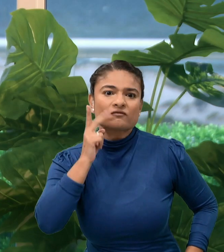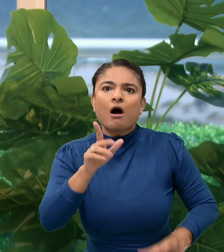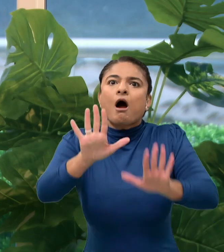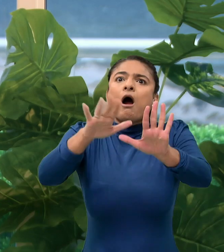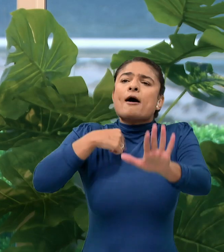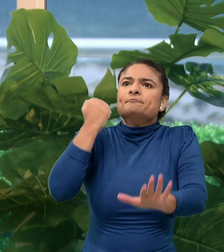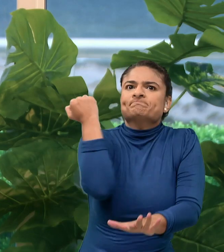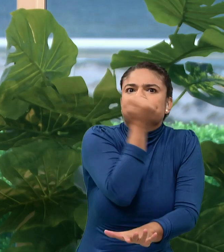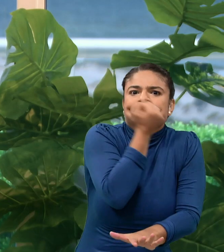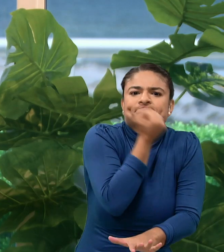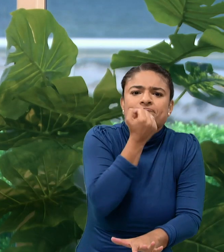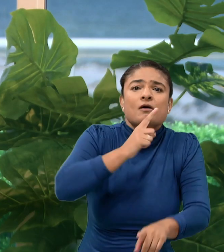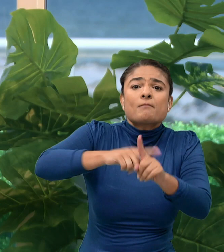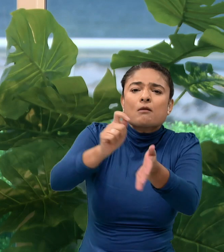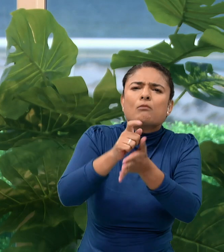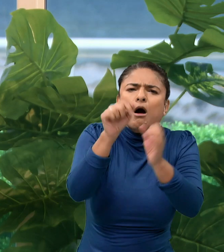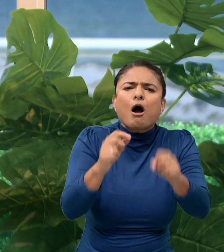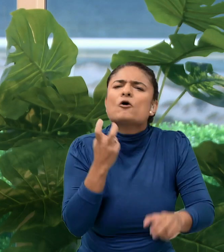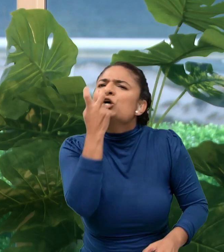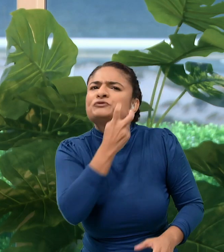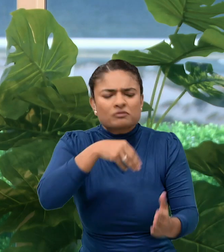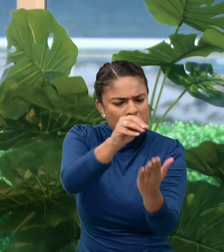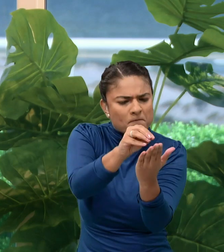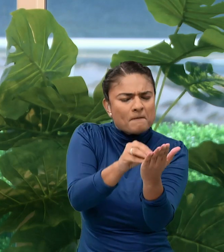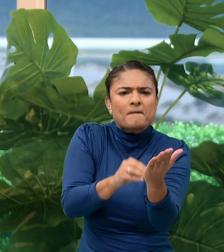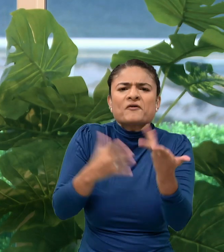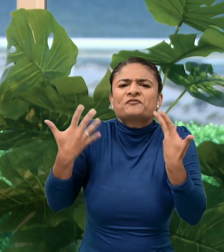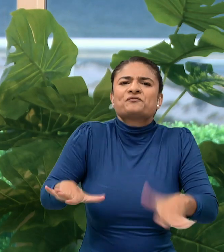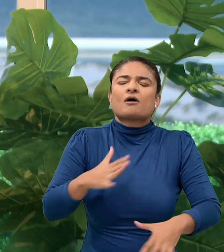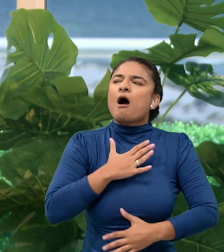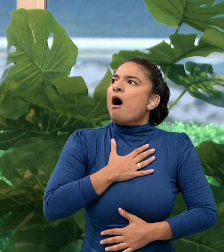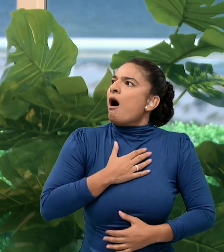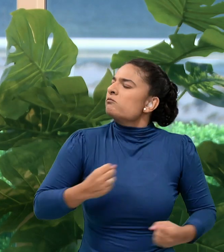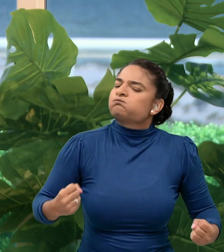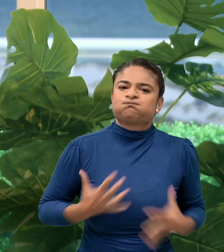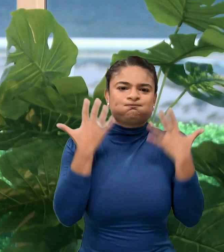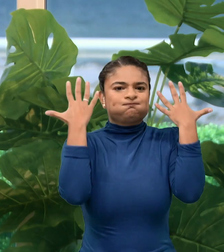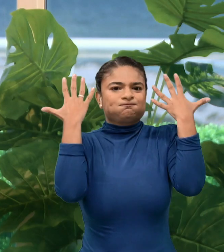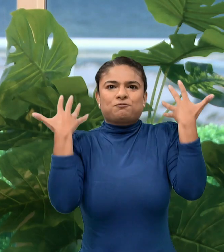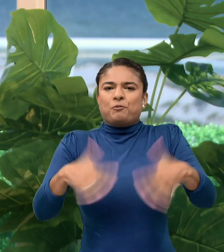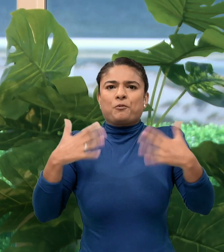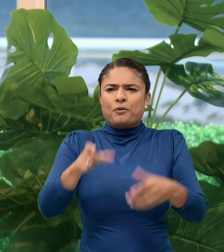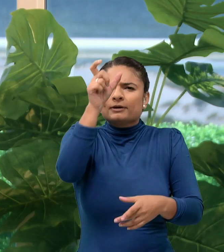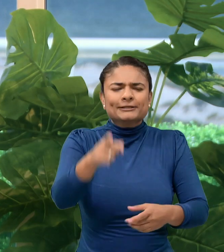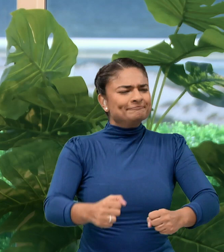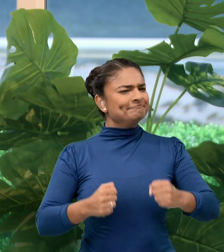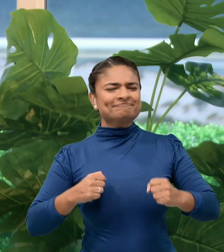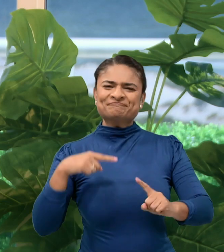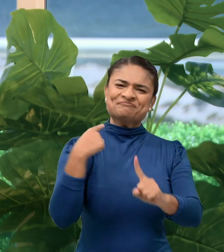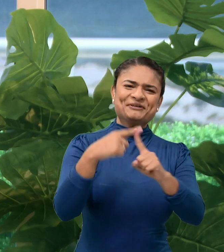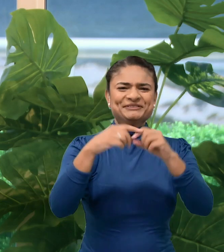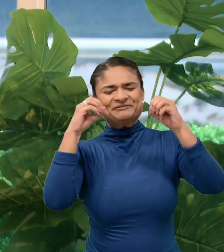and adjusted so that he could lip read, and he took our order and left. We were blown away. We were blown away by him and his